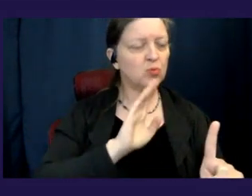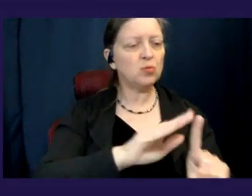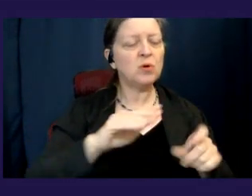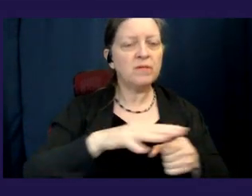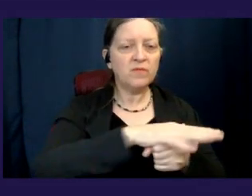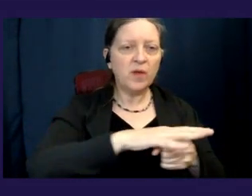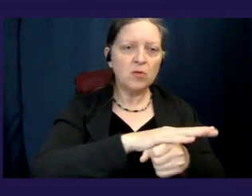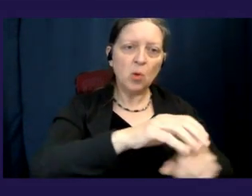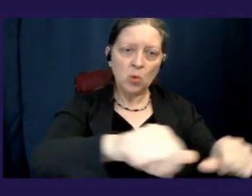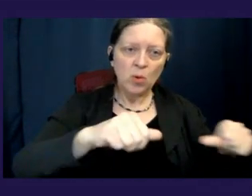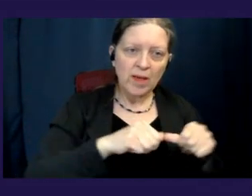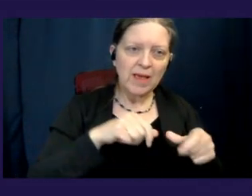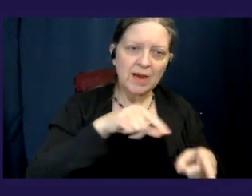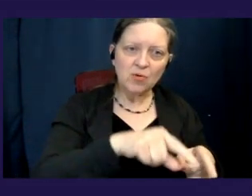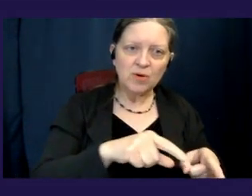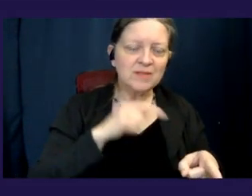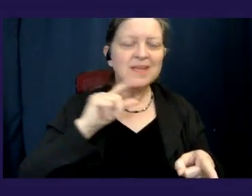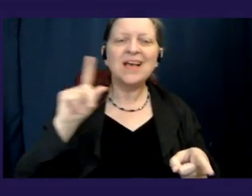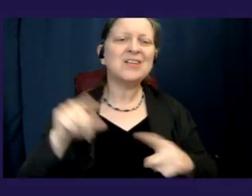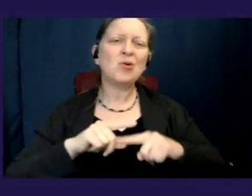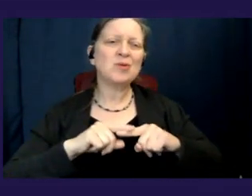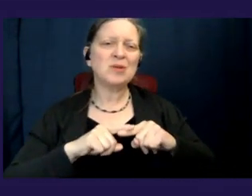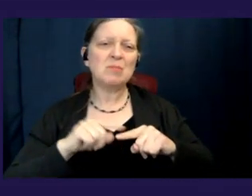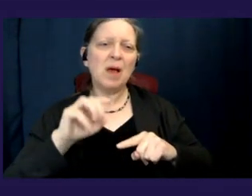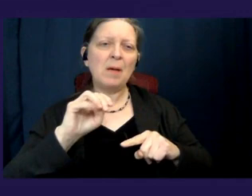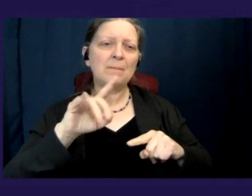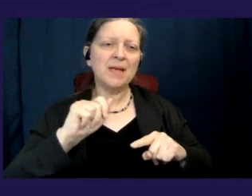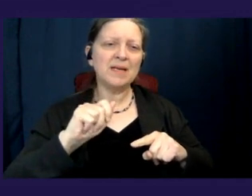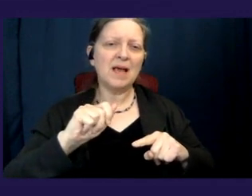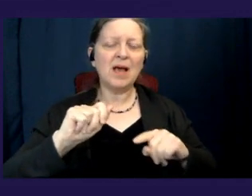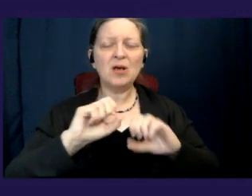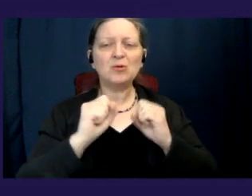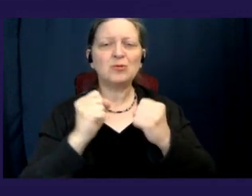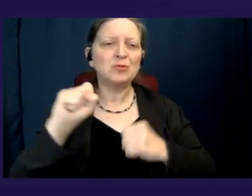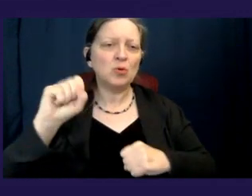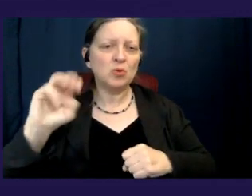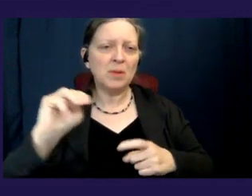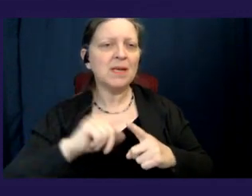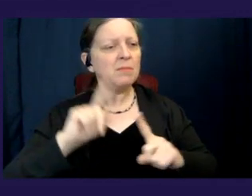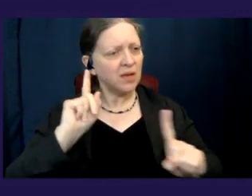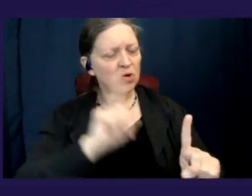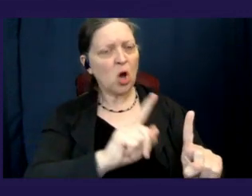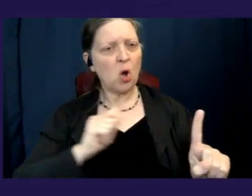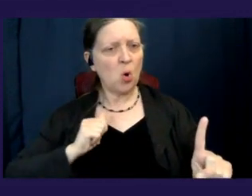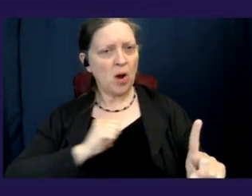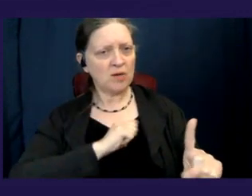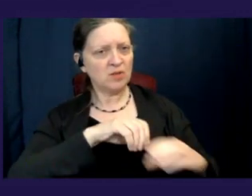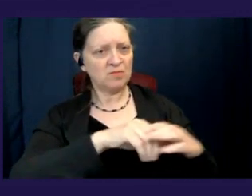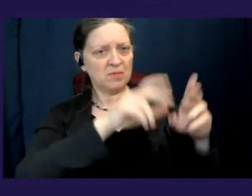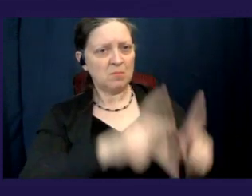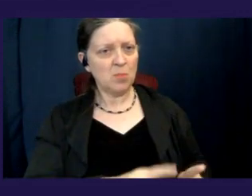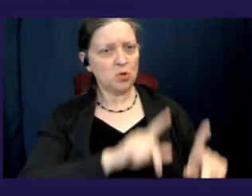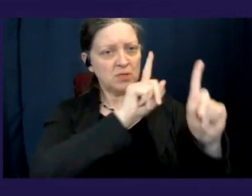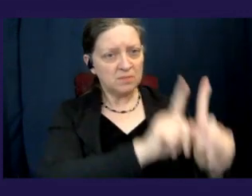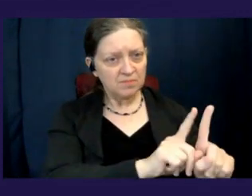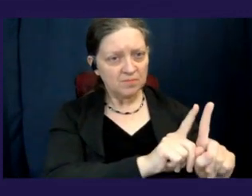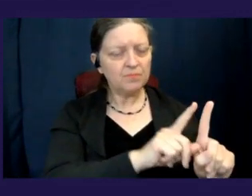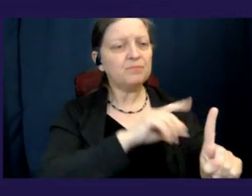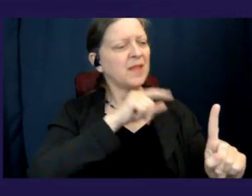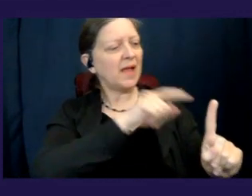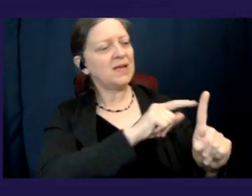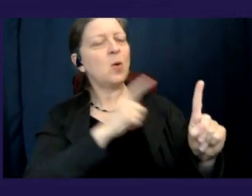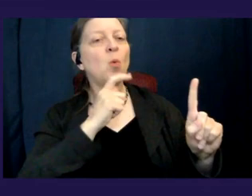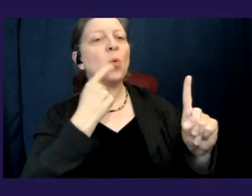but be there in person. And then who the messages are, who the messengers are. We relied